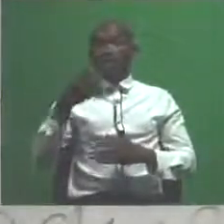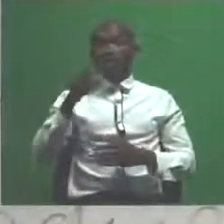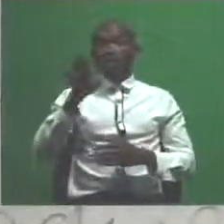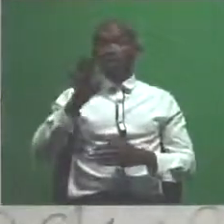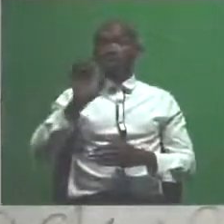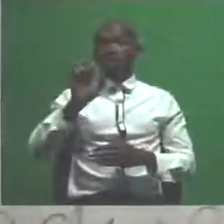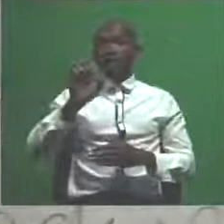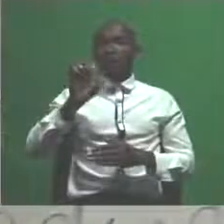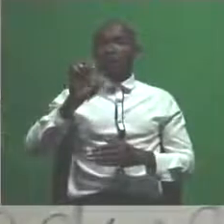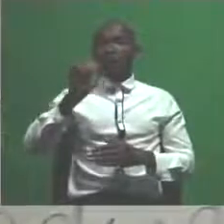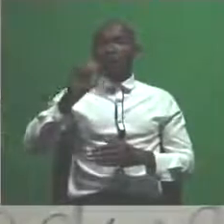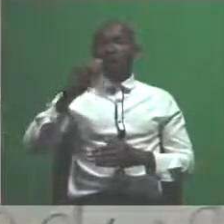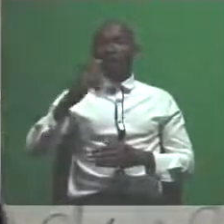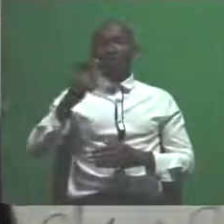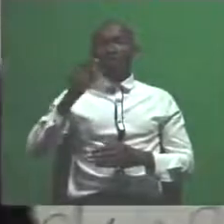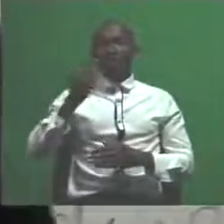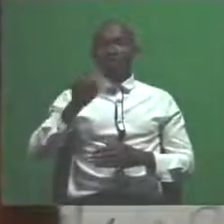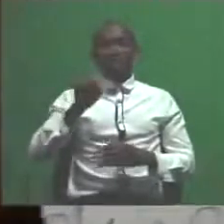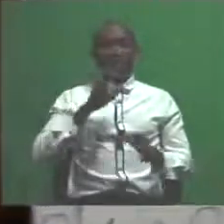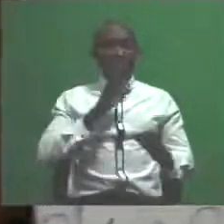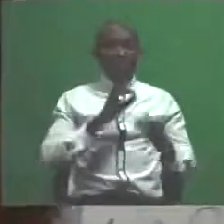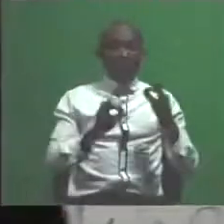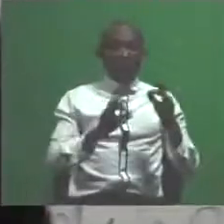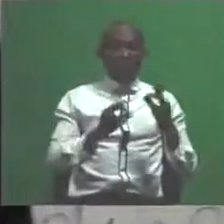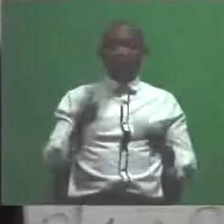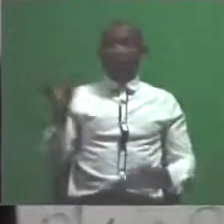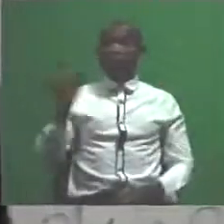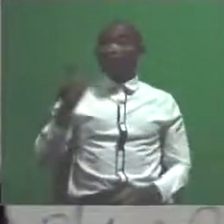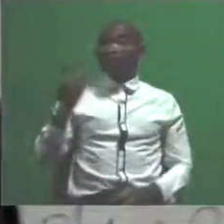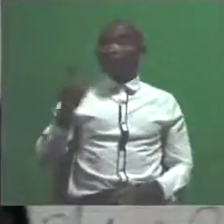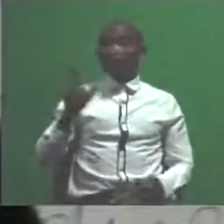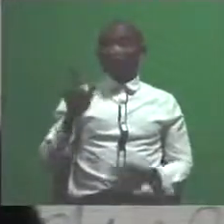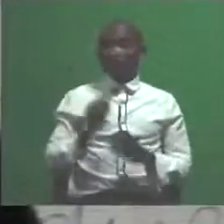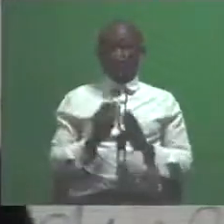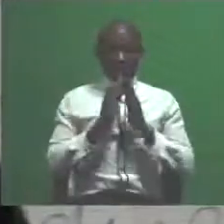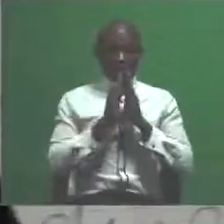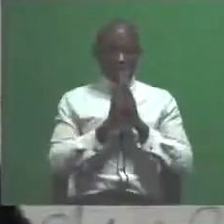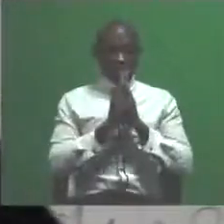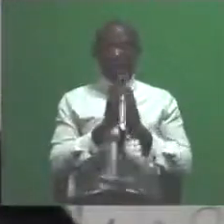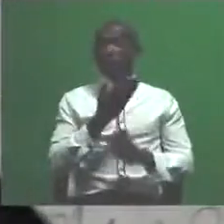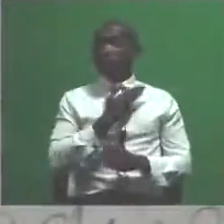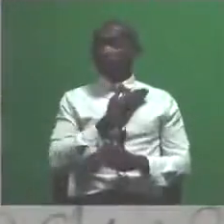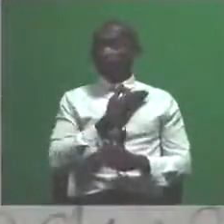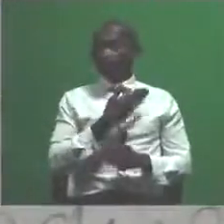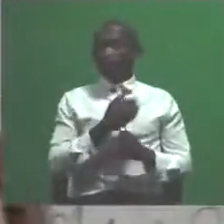Which reaction? Burning of matches. Thank you.